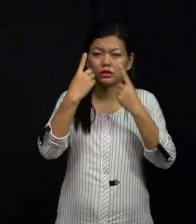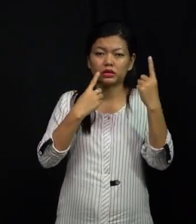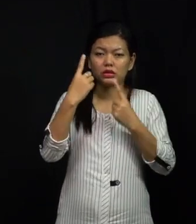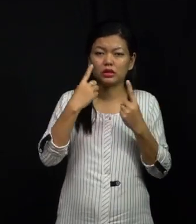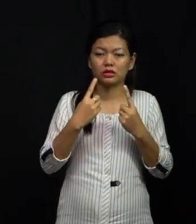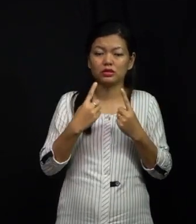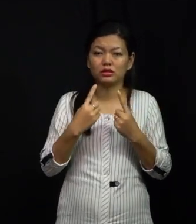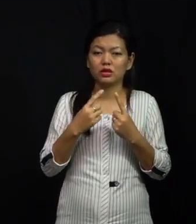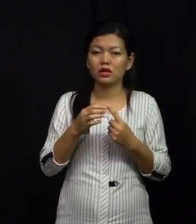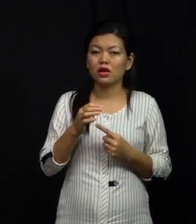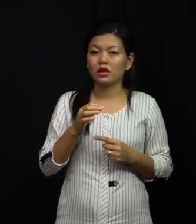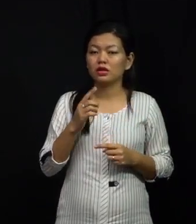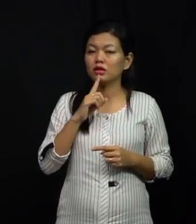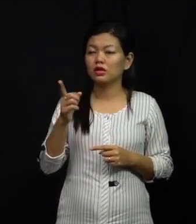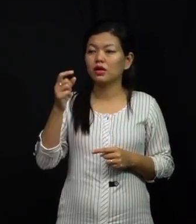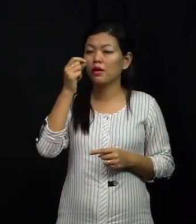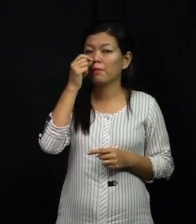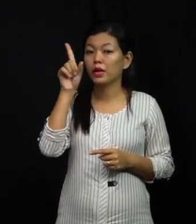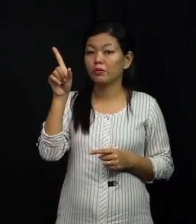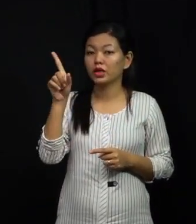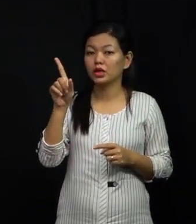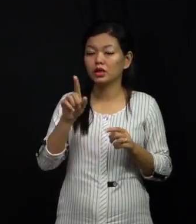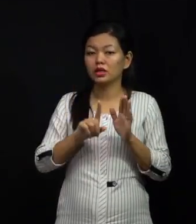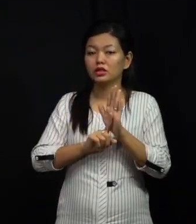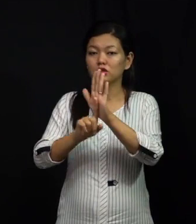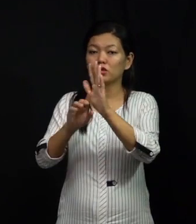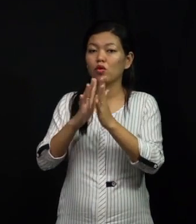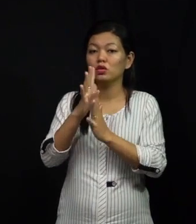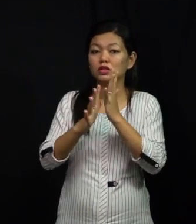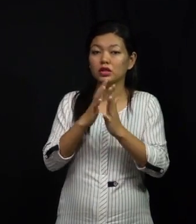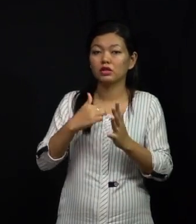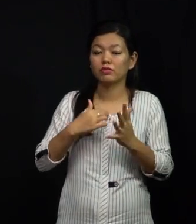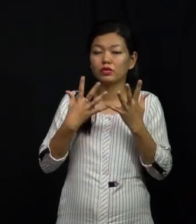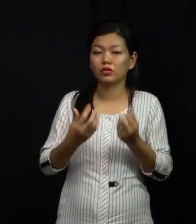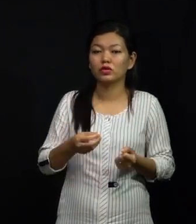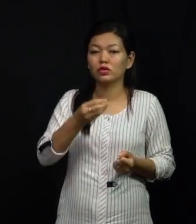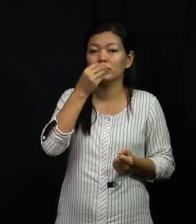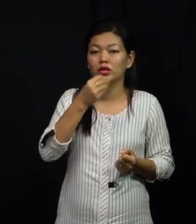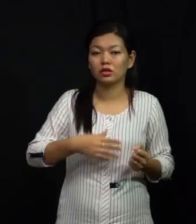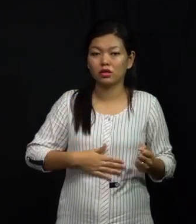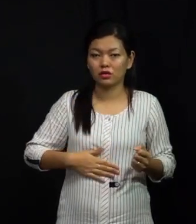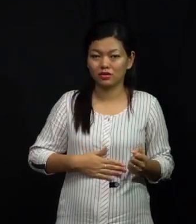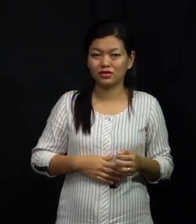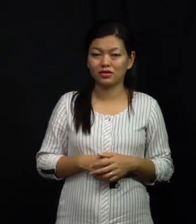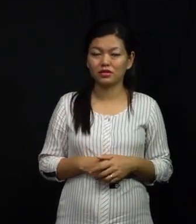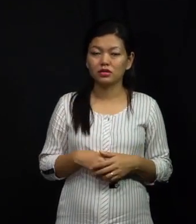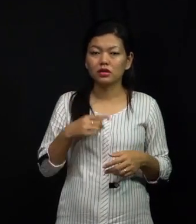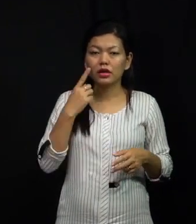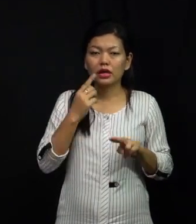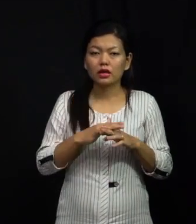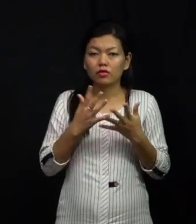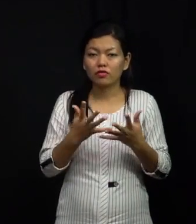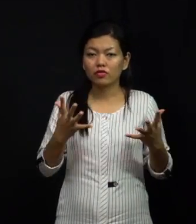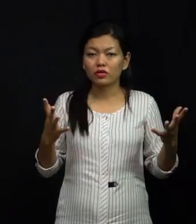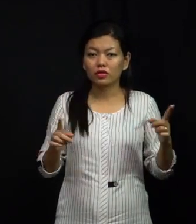of the mother, right? And if a toy is given to him or her, then the baby will become very excited, isn't